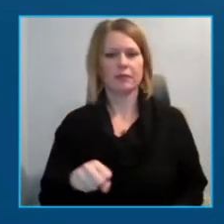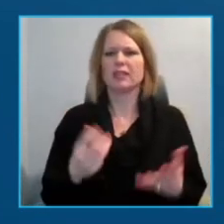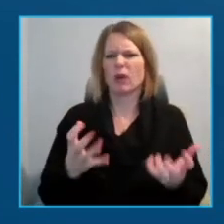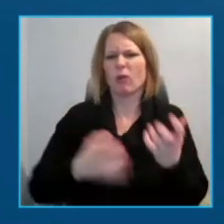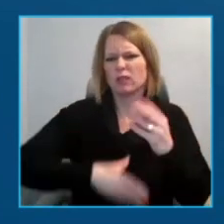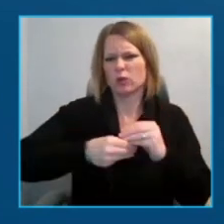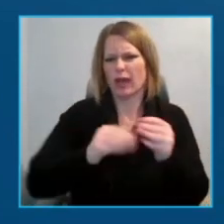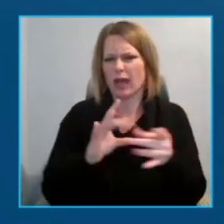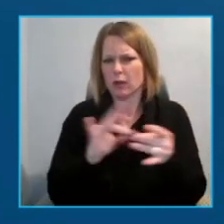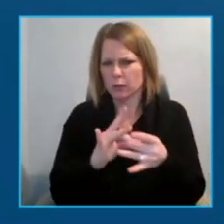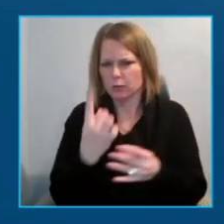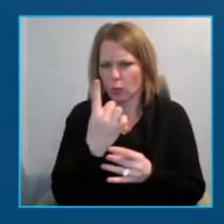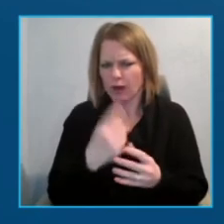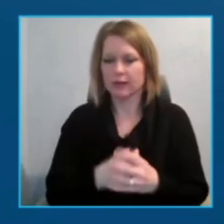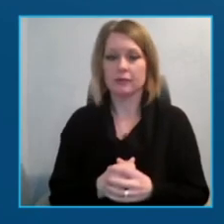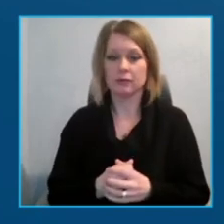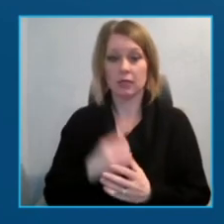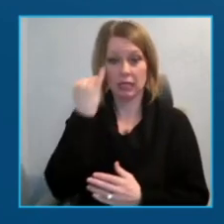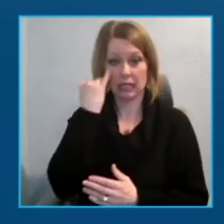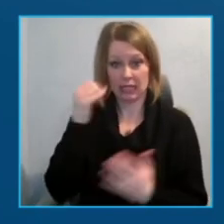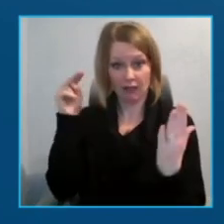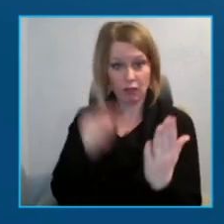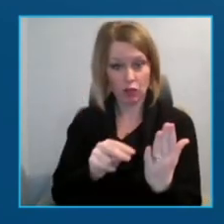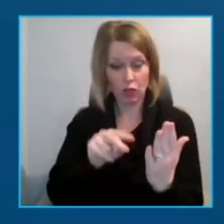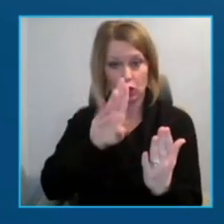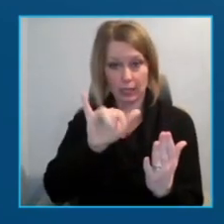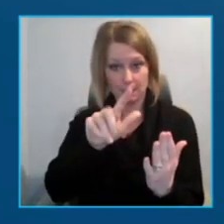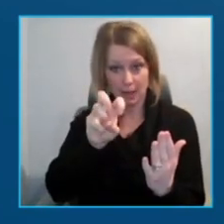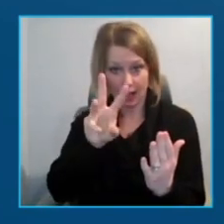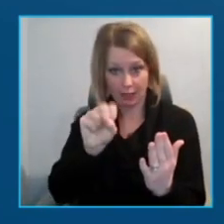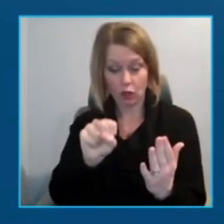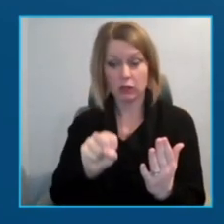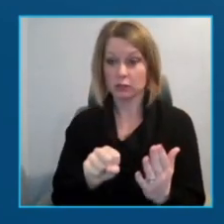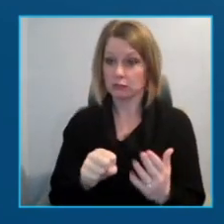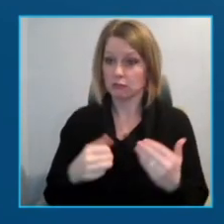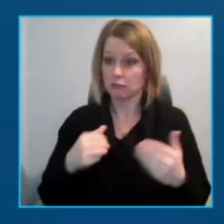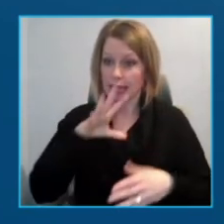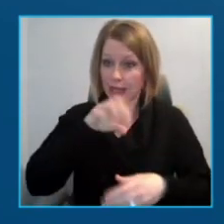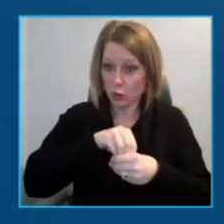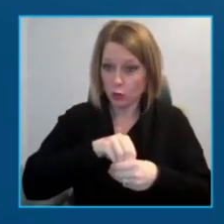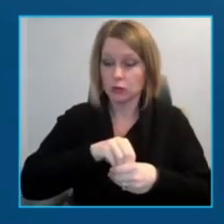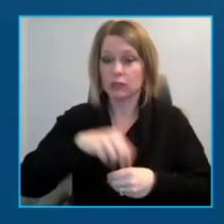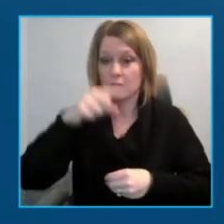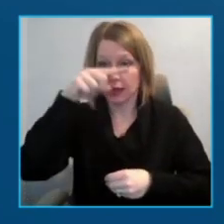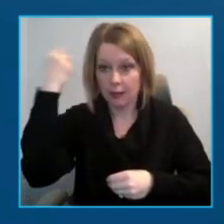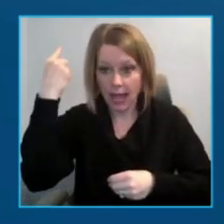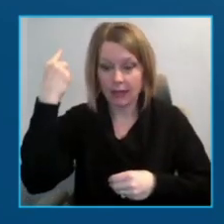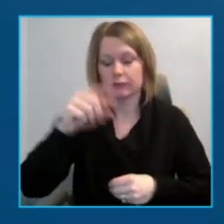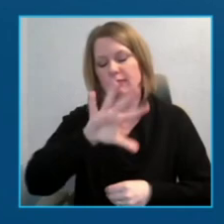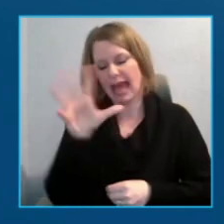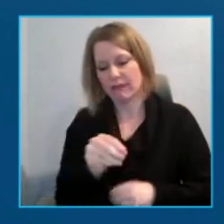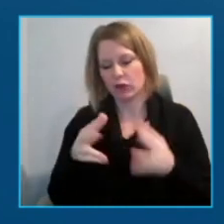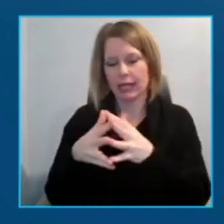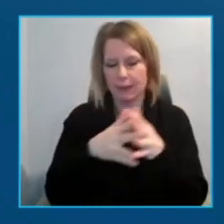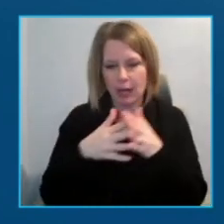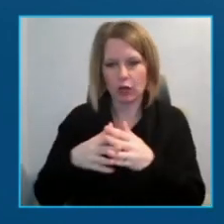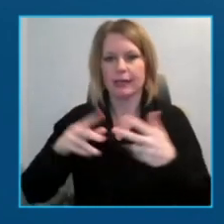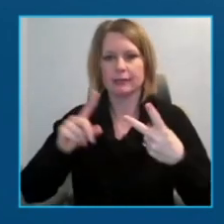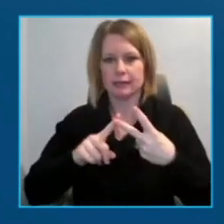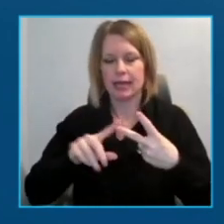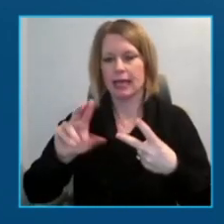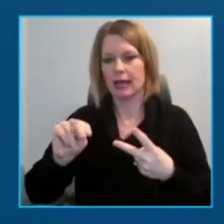that are being proposed, it does include African Americans and Native Americans on page 19. So Native is in